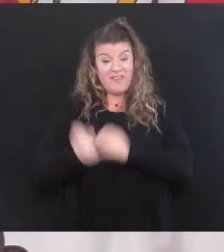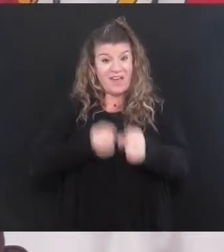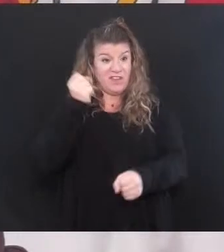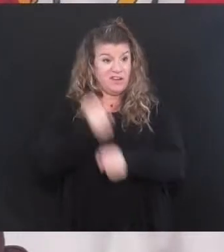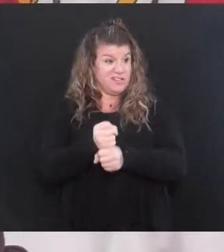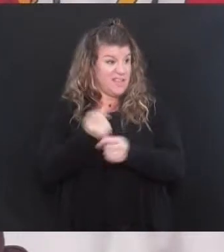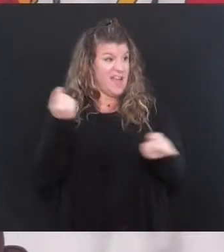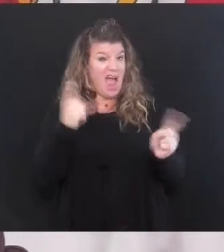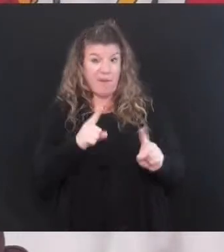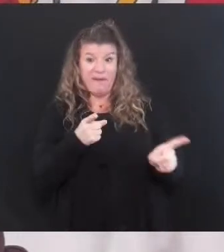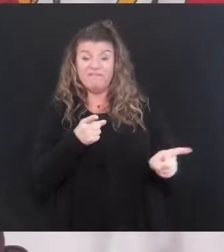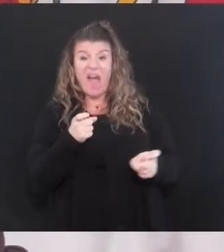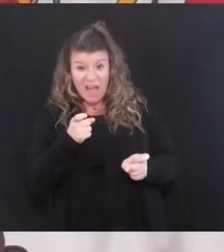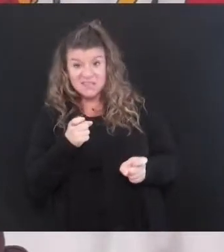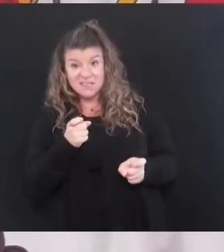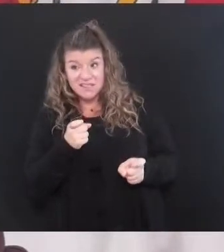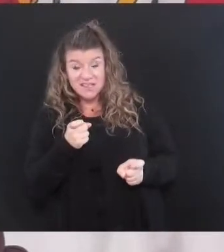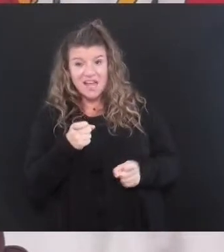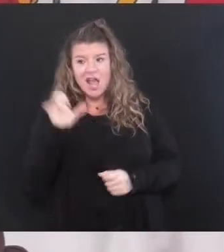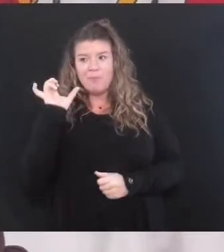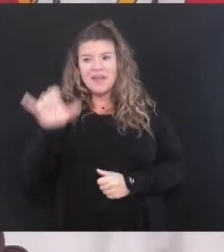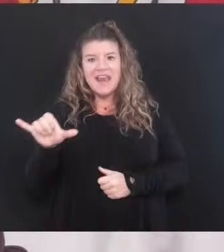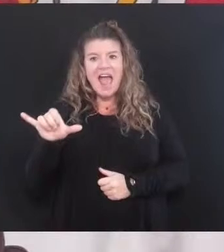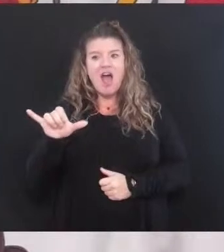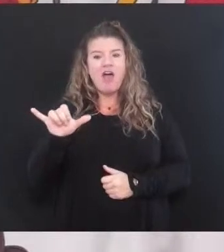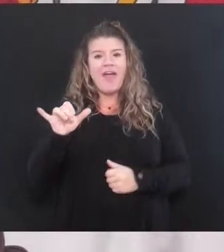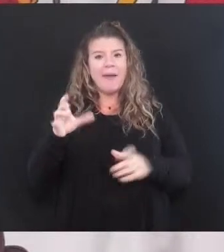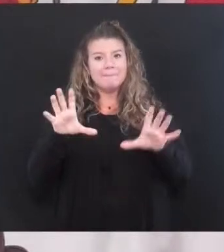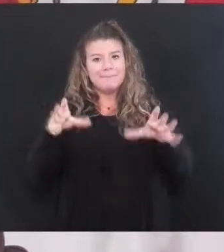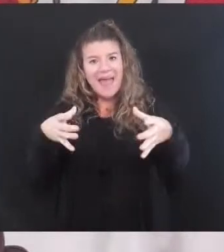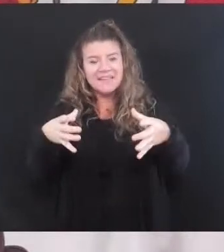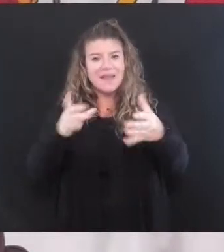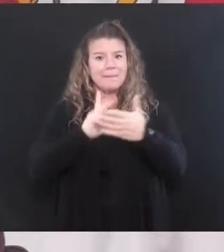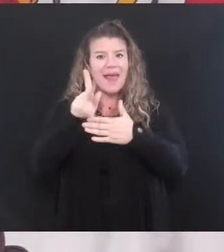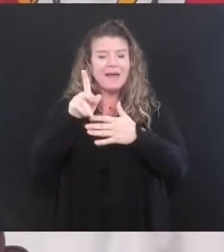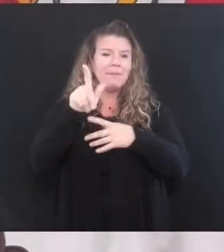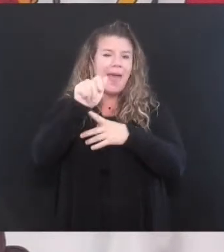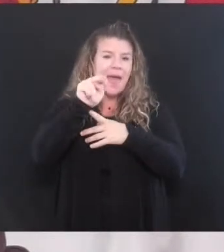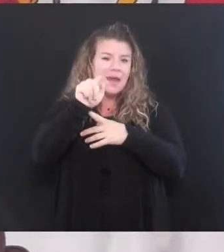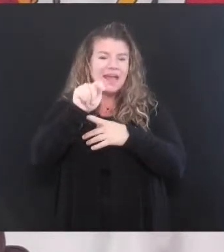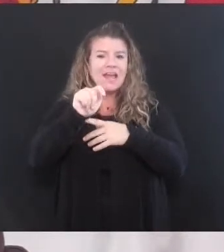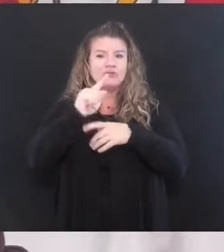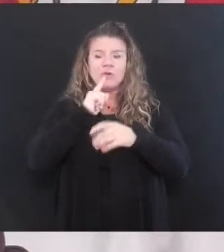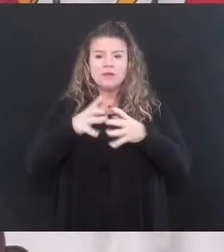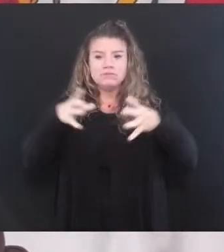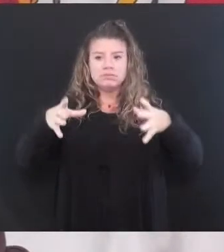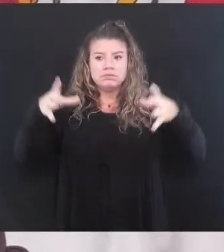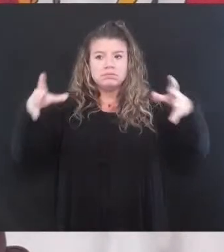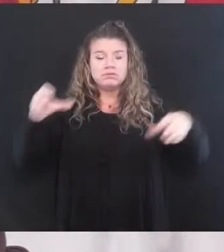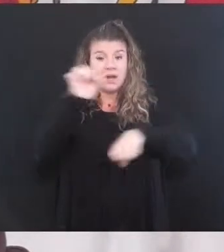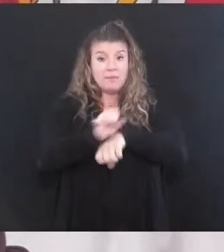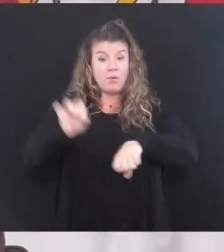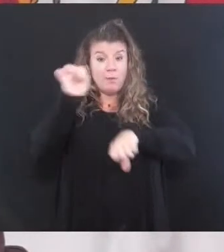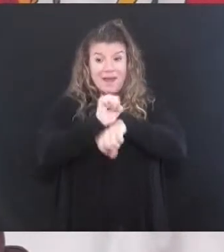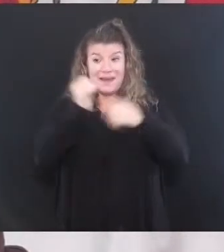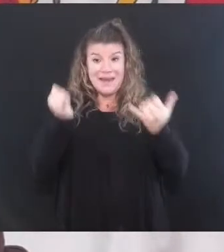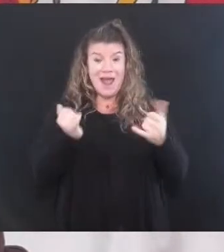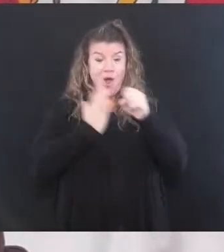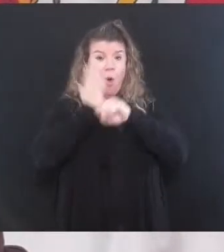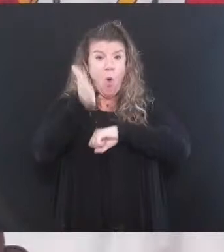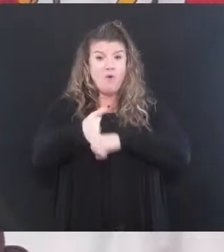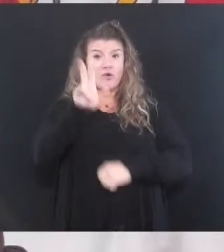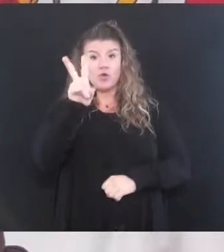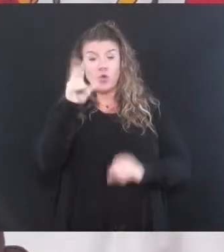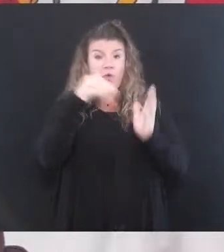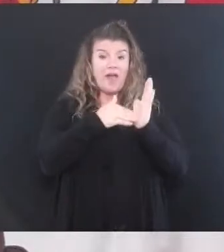really fast, but now that plant and that great company has grown to employment in West Virginia of over